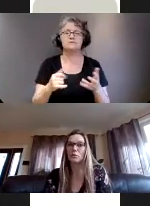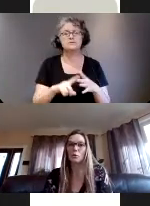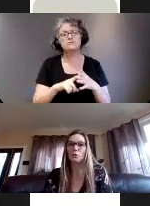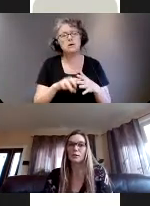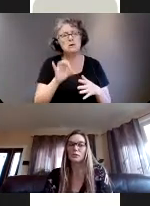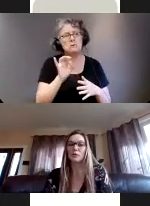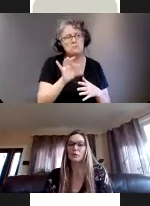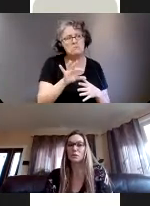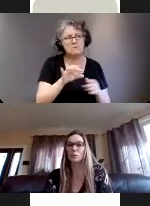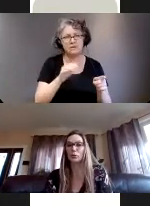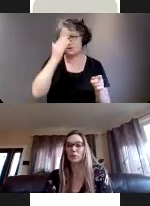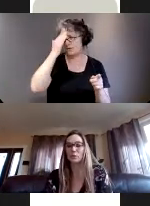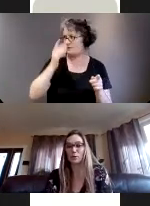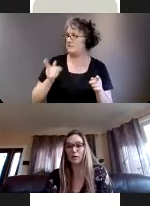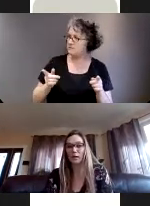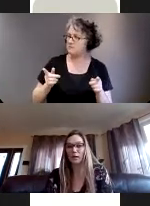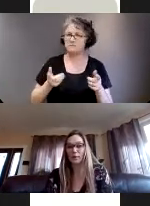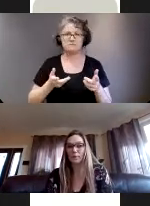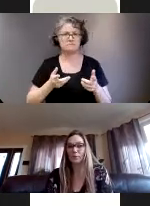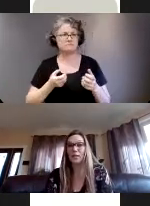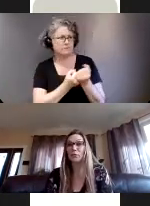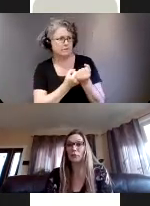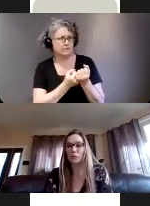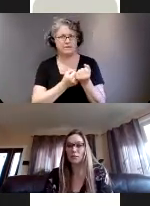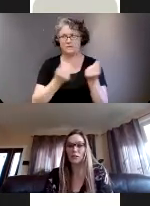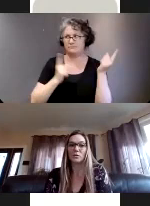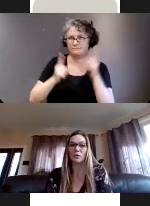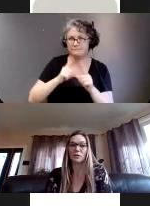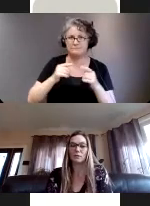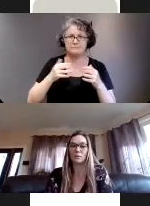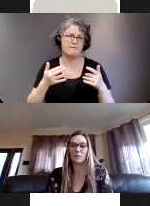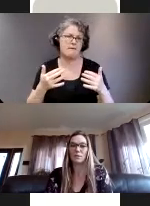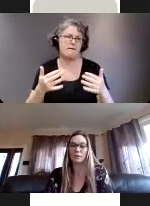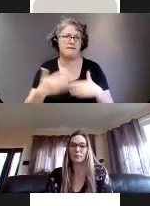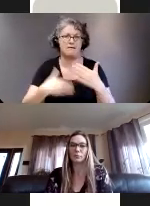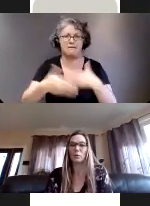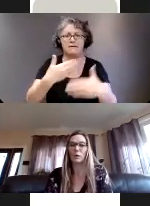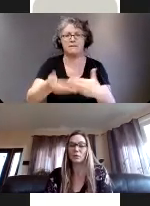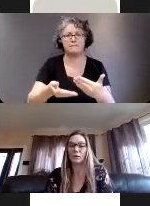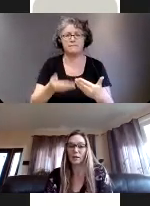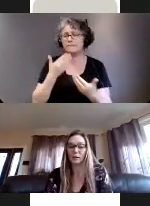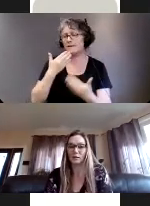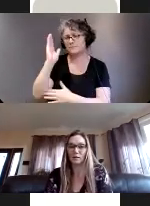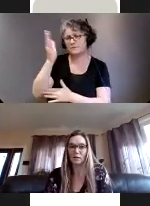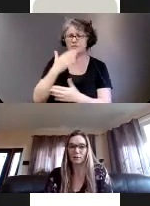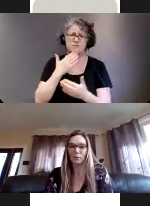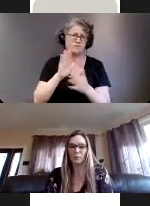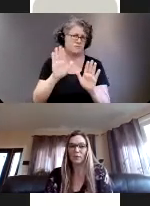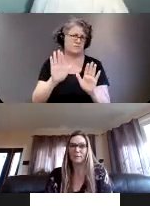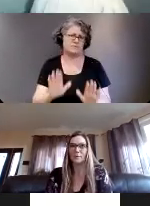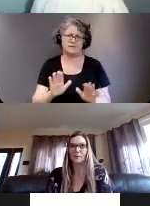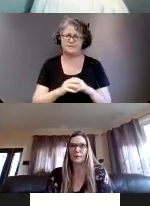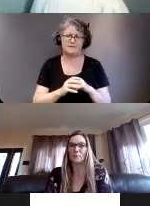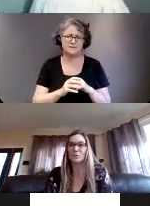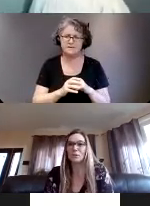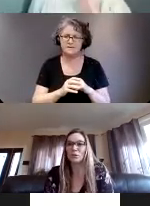that person knows at least you're there to support them. So thank you for your presentation. I thought it was really well done, and